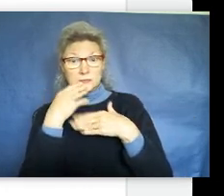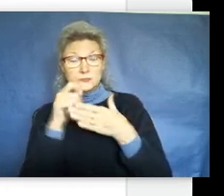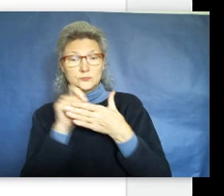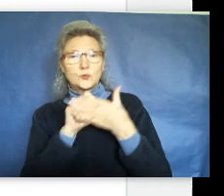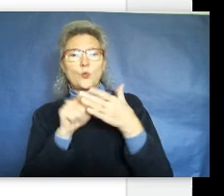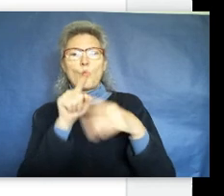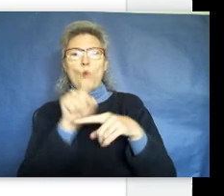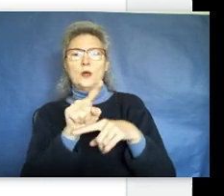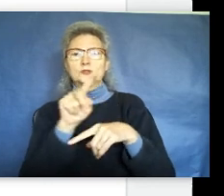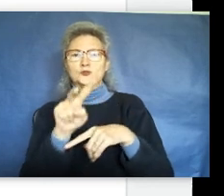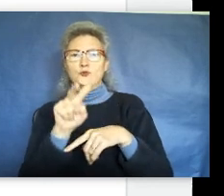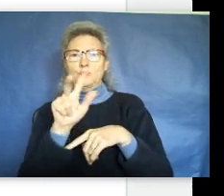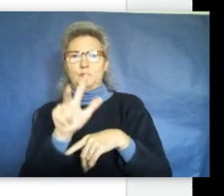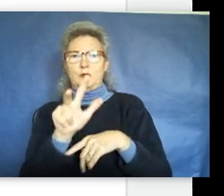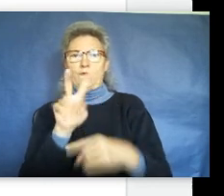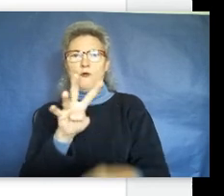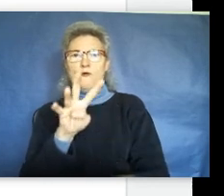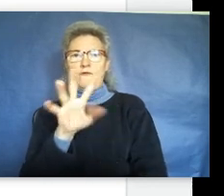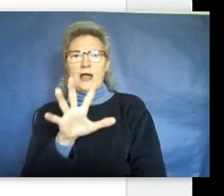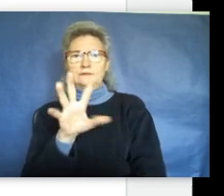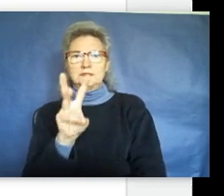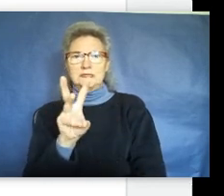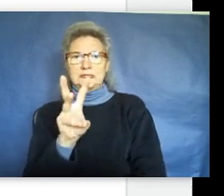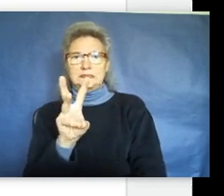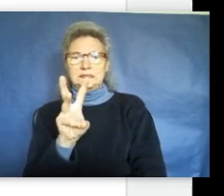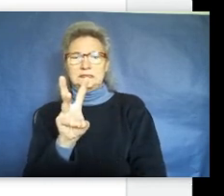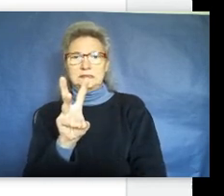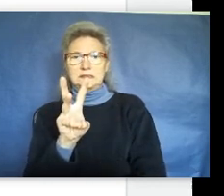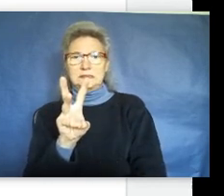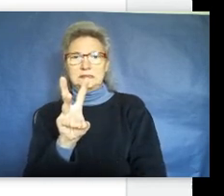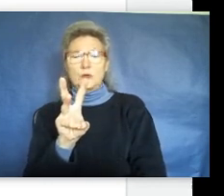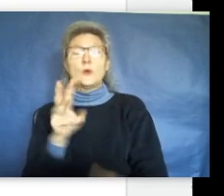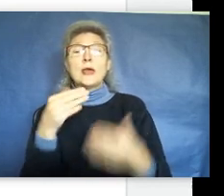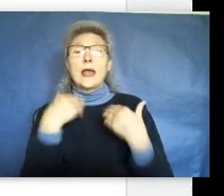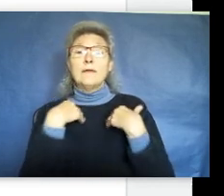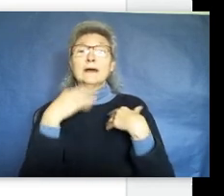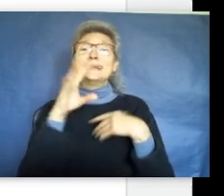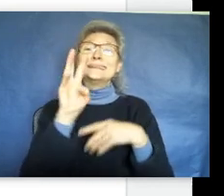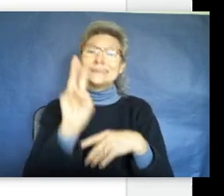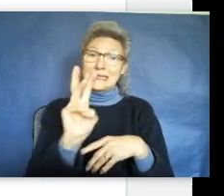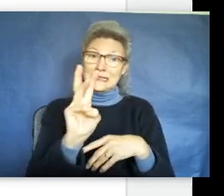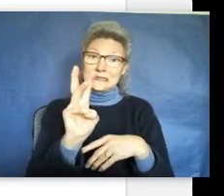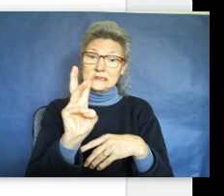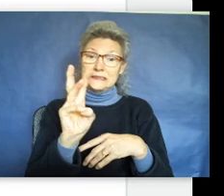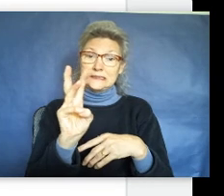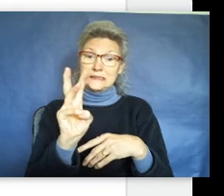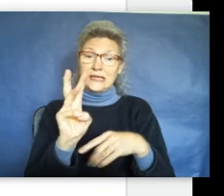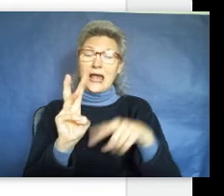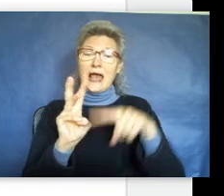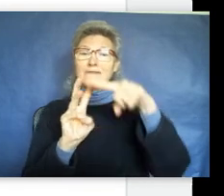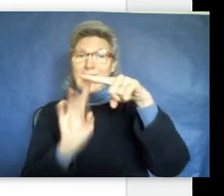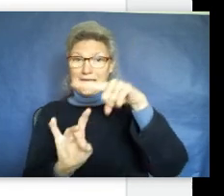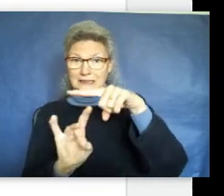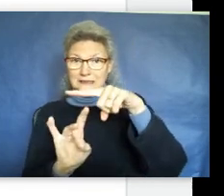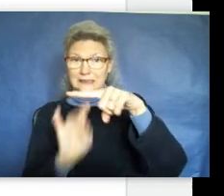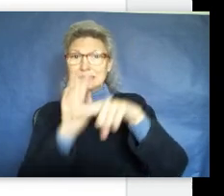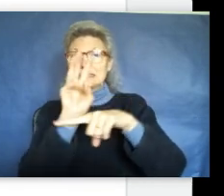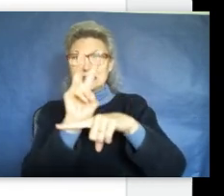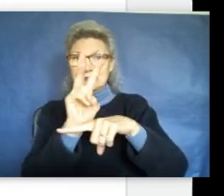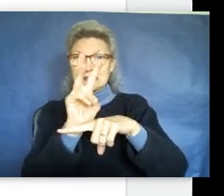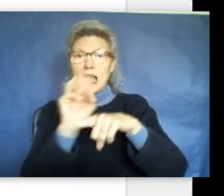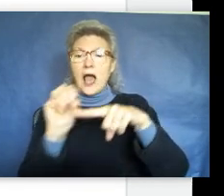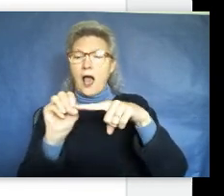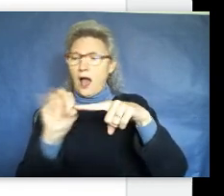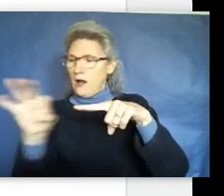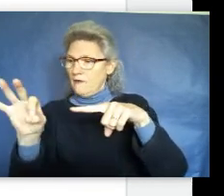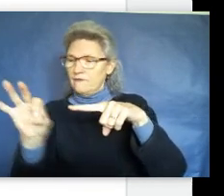have 1, 2, 3, 4, 5, 6. We have 6 out of 8 parts